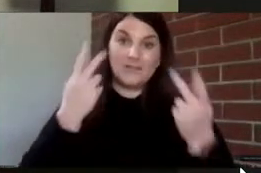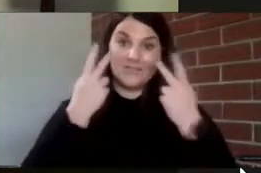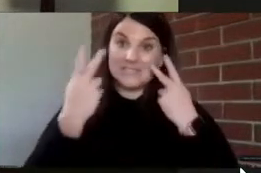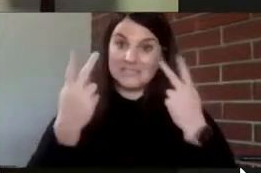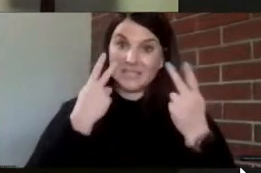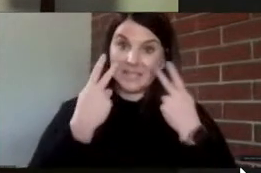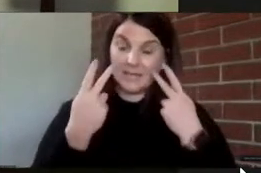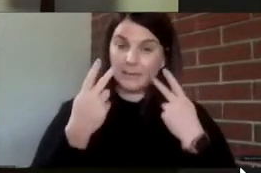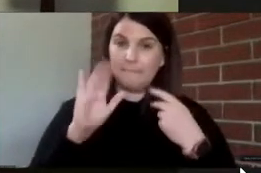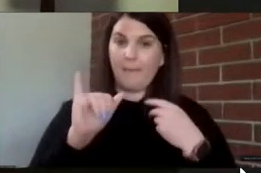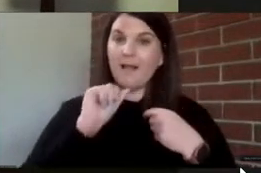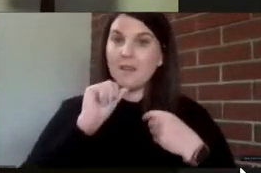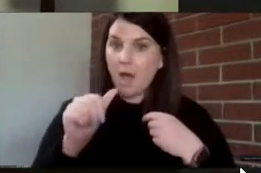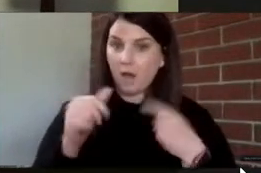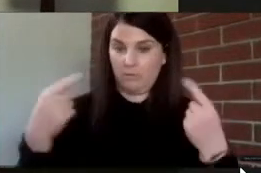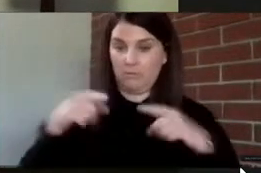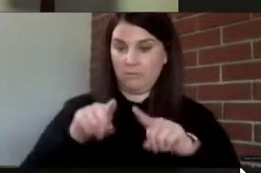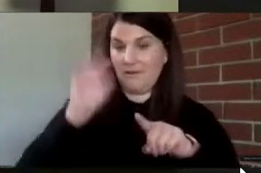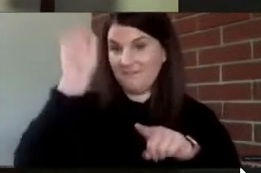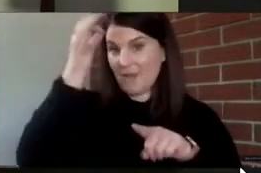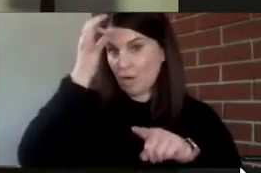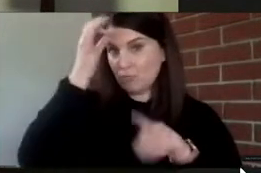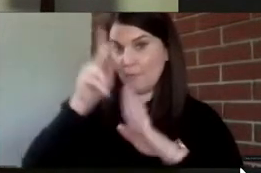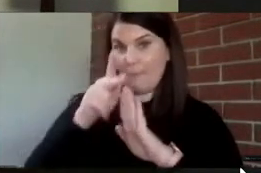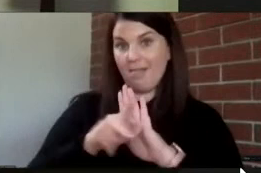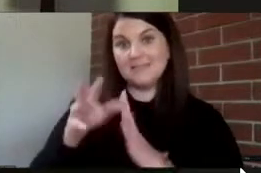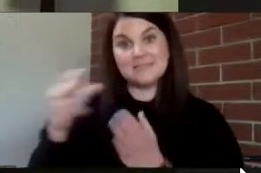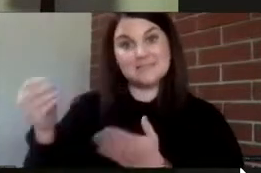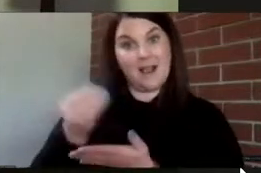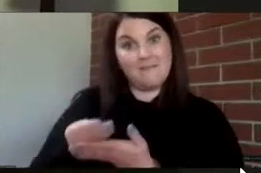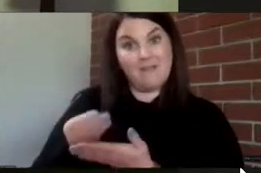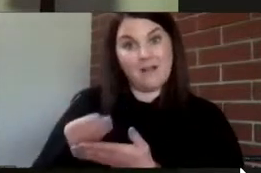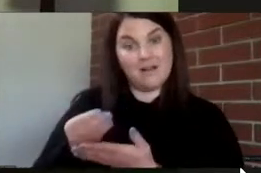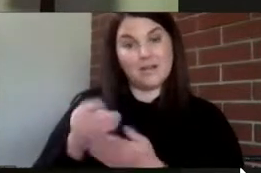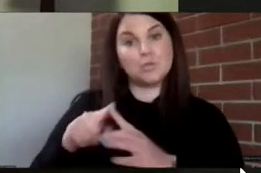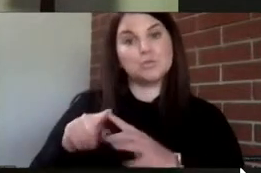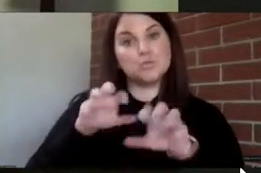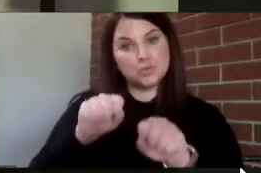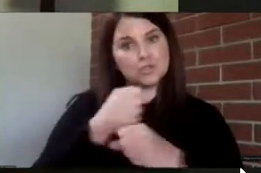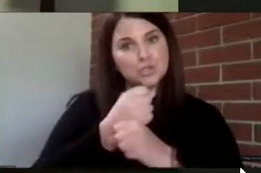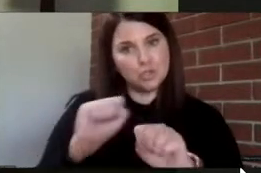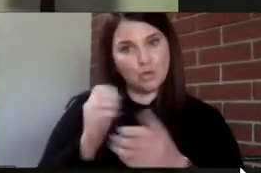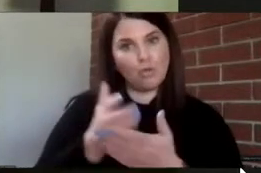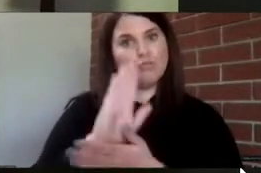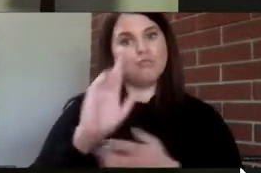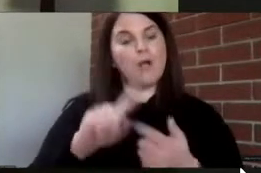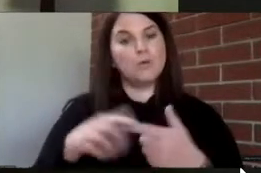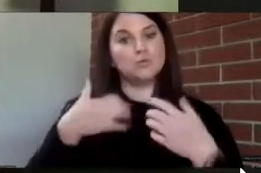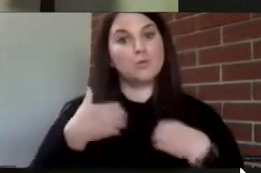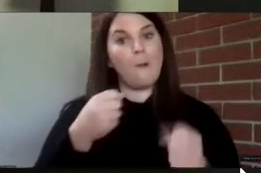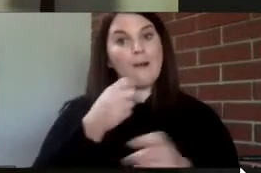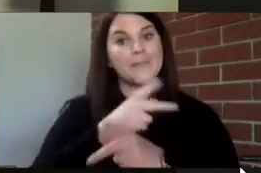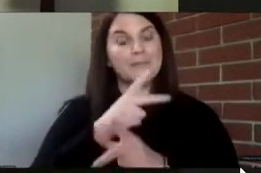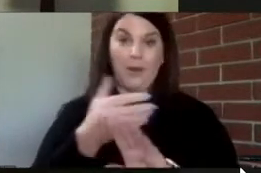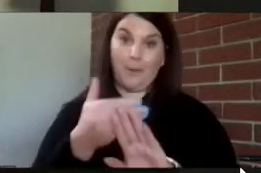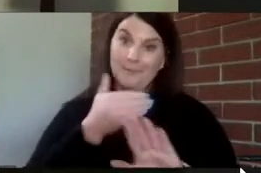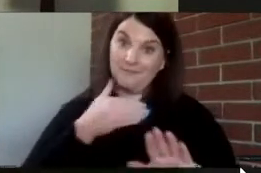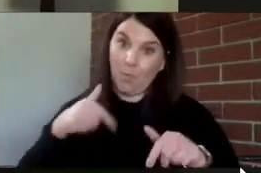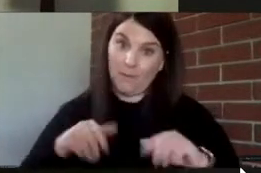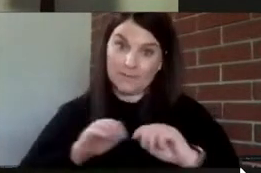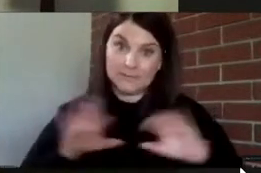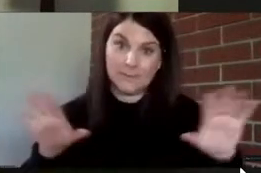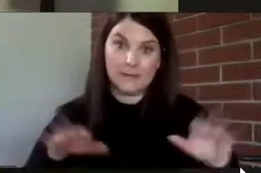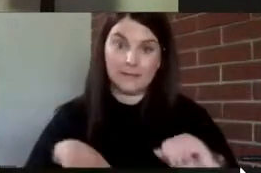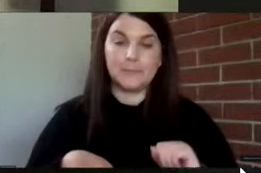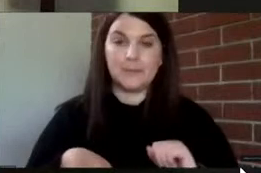not aligning federal policies and funding to secure the right to healthcare prior to this pandemic, that has